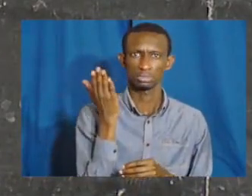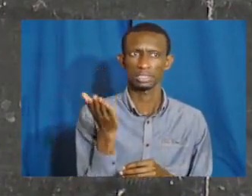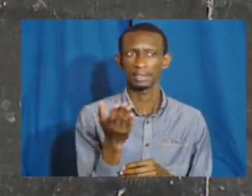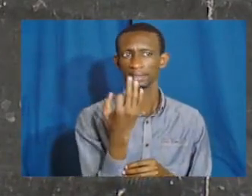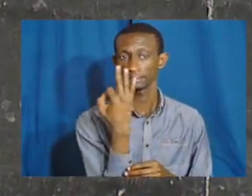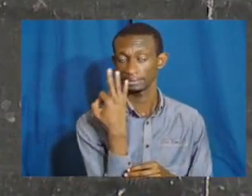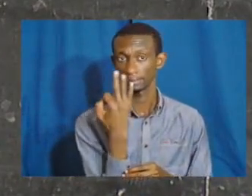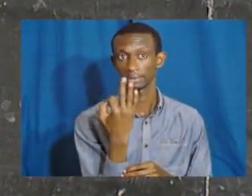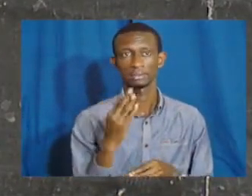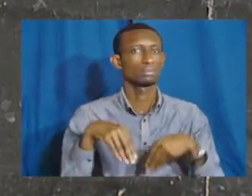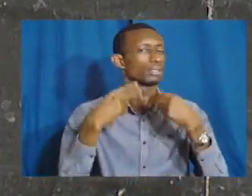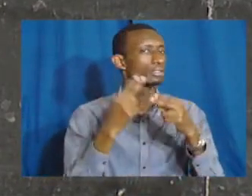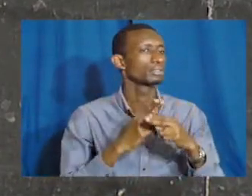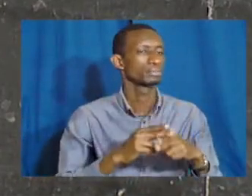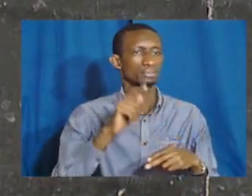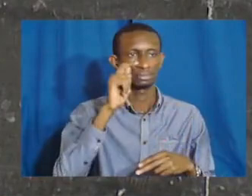trihydric